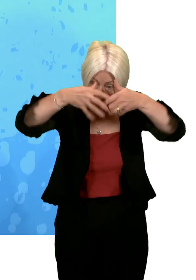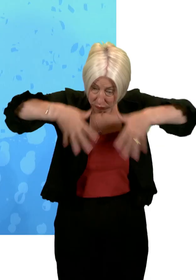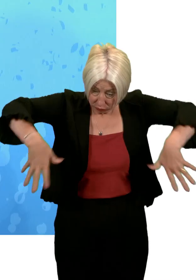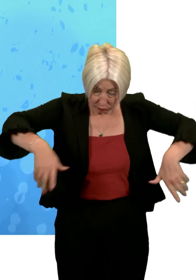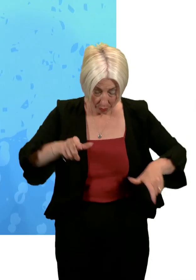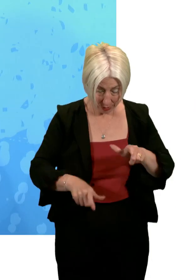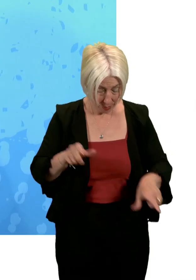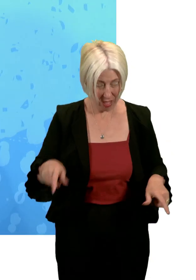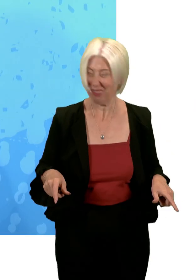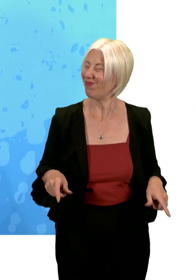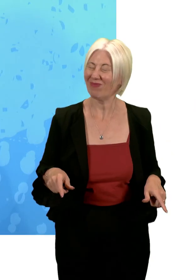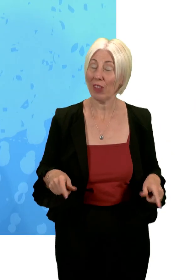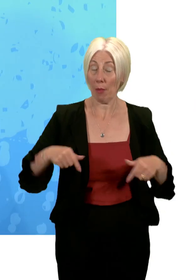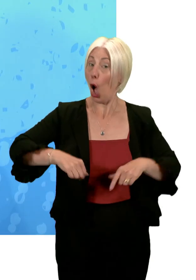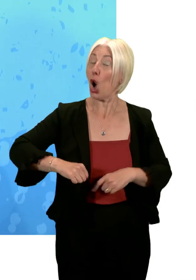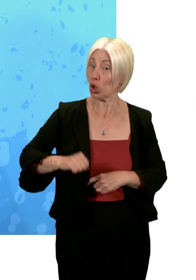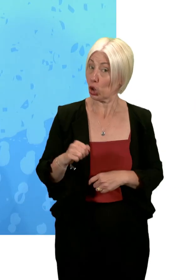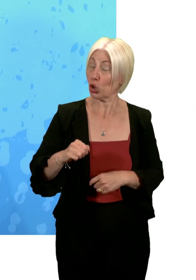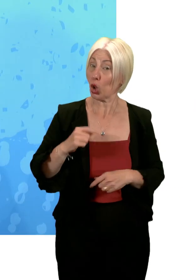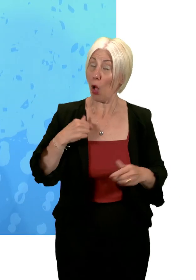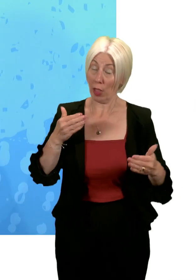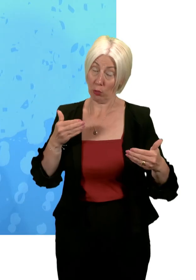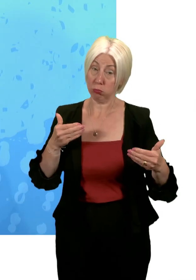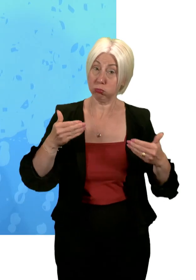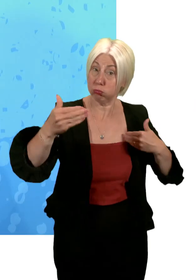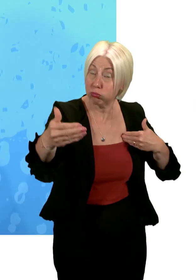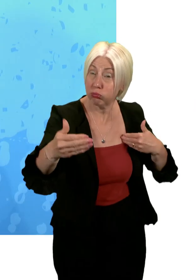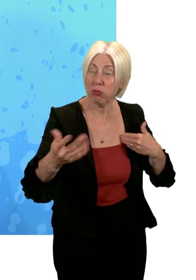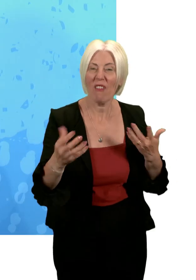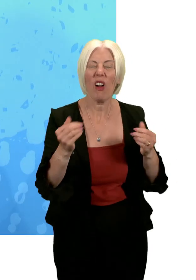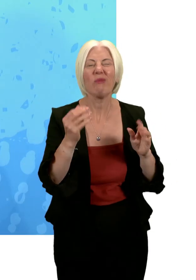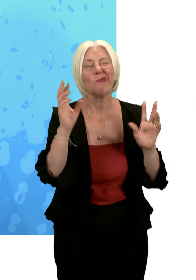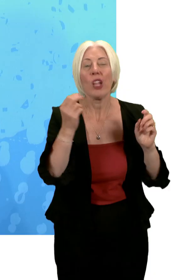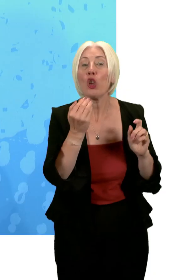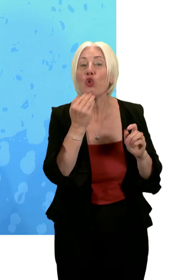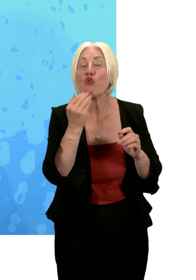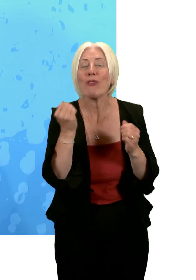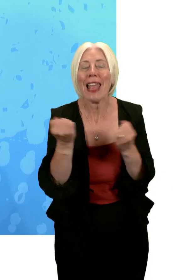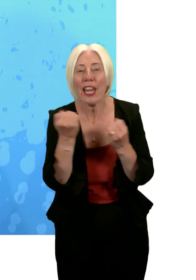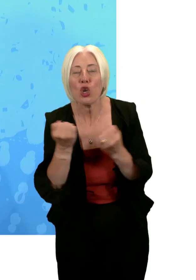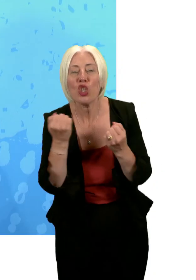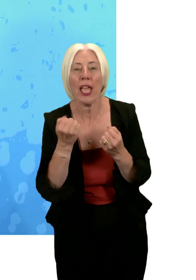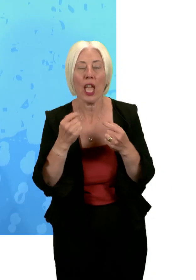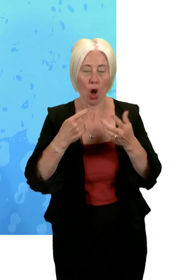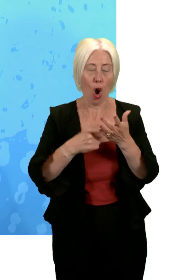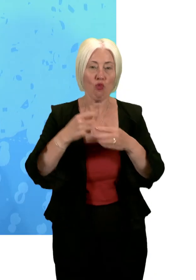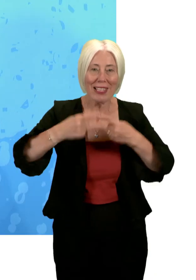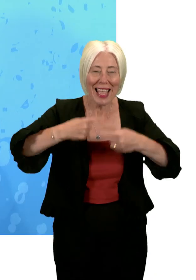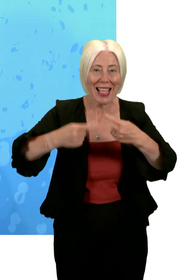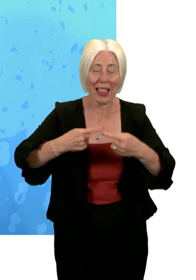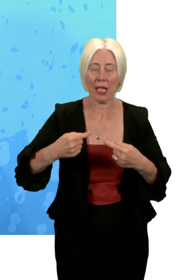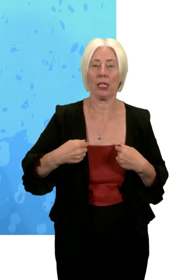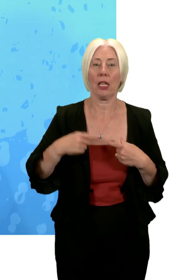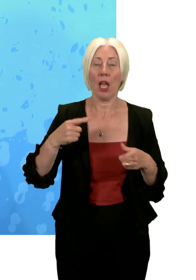light years ahead when it comes to things like recycling, for instance, or green energy. When I go to other countries, without exception,